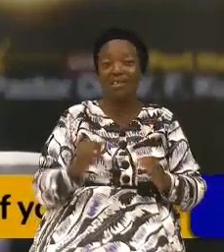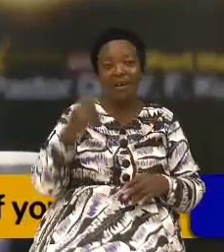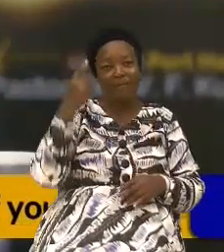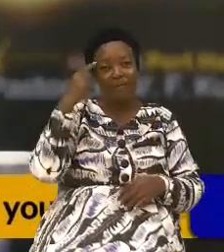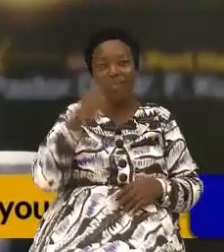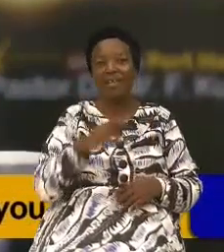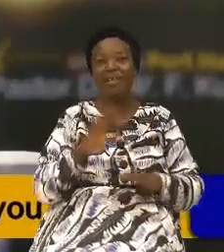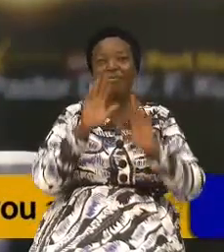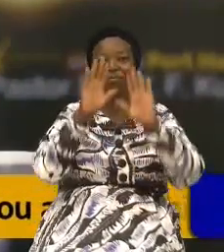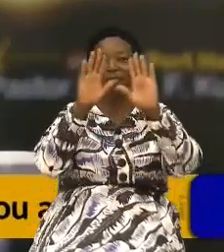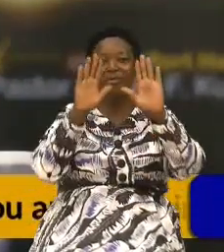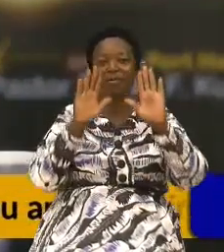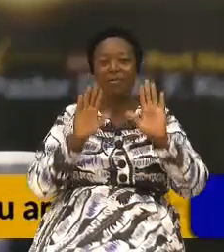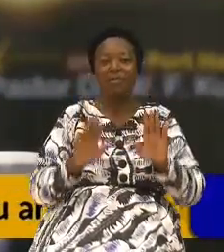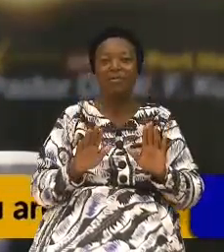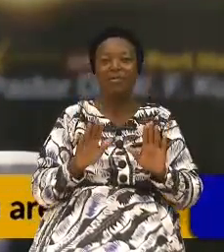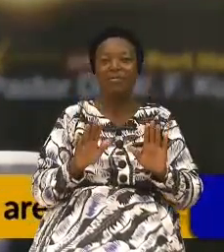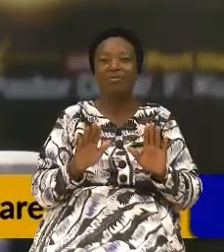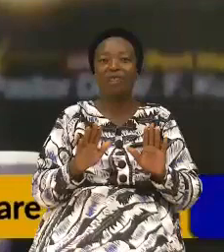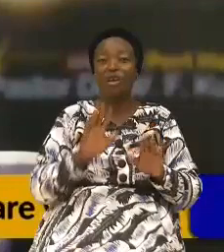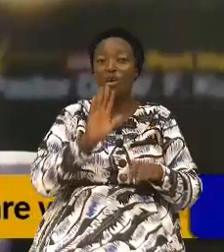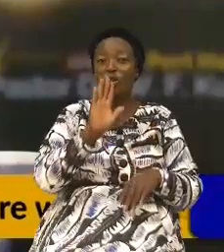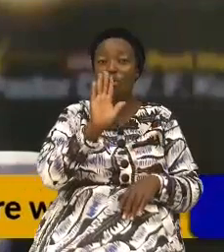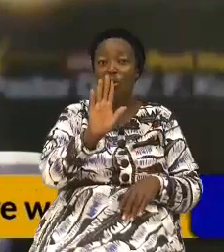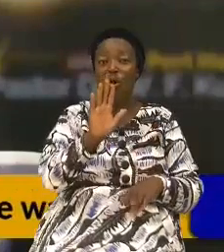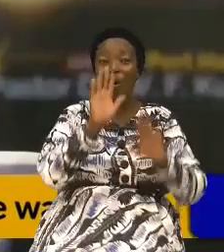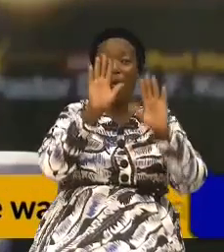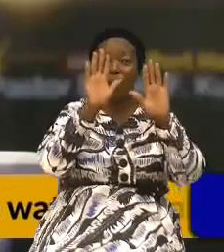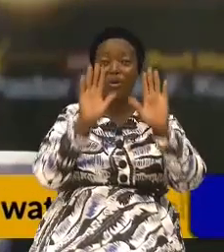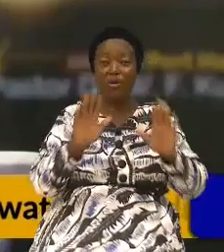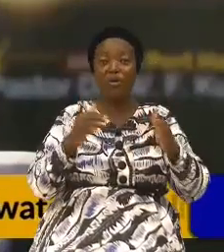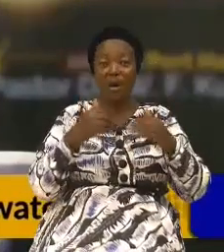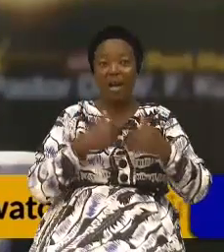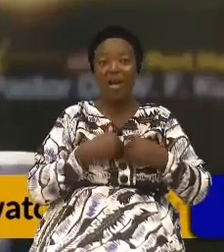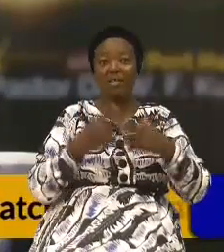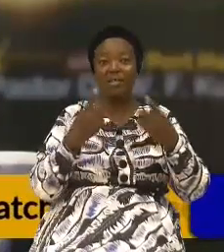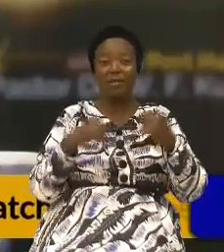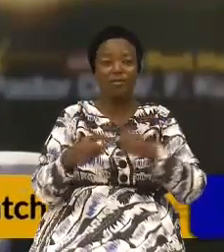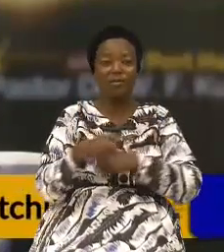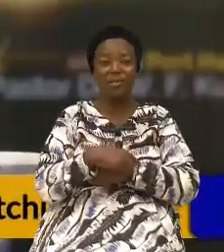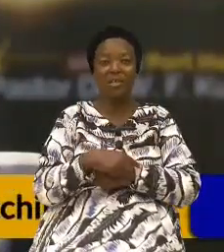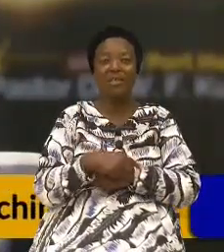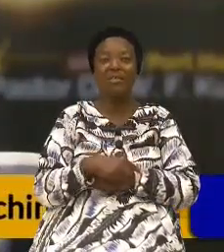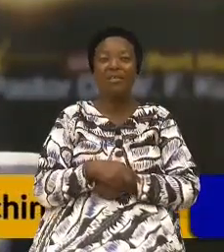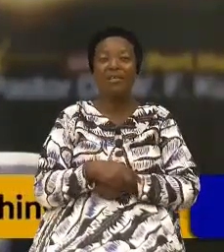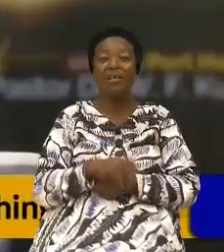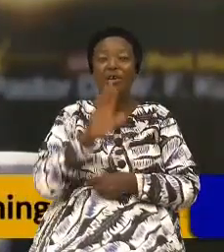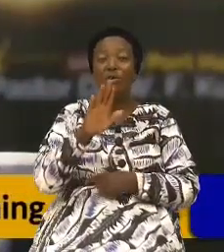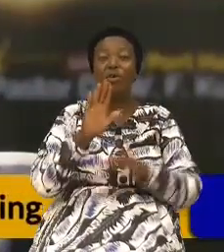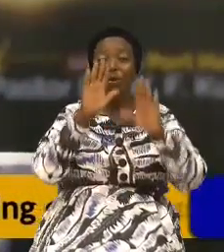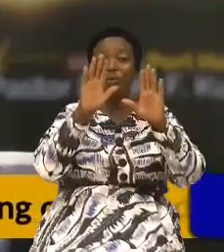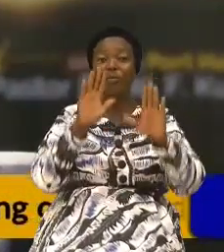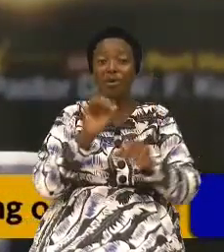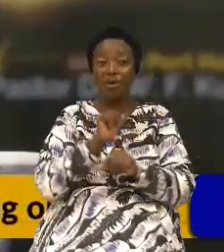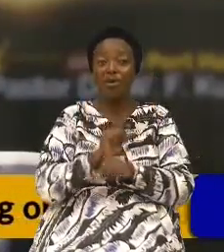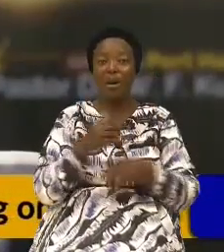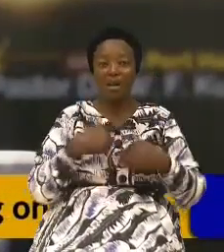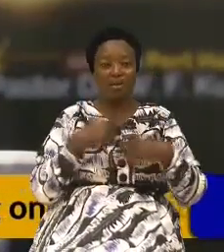miracle. Your miracle has come today. You are going to